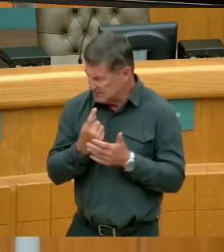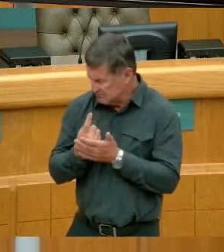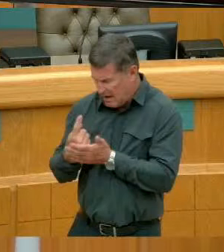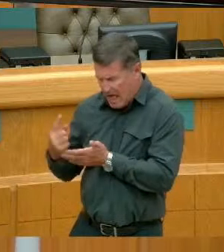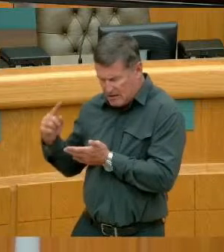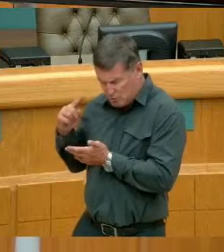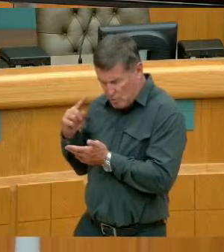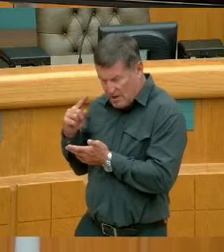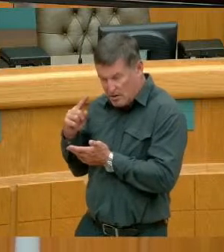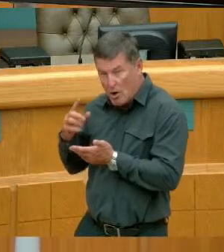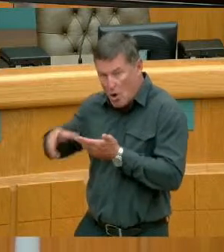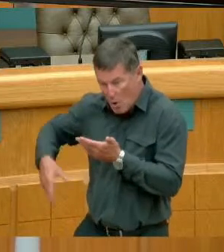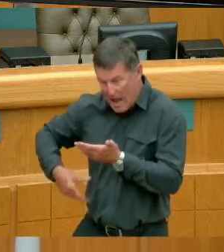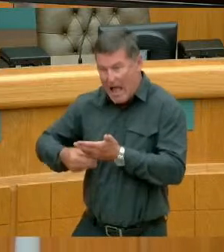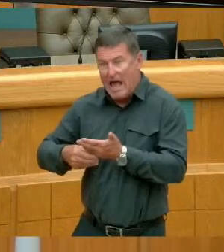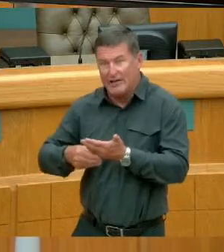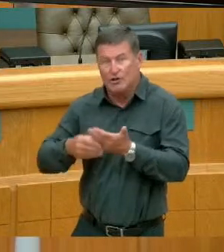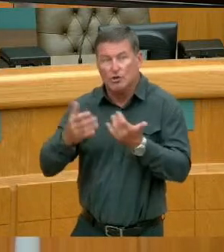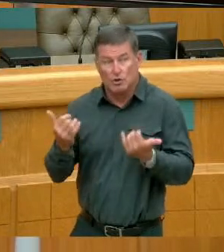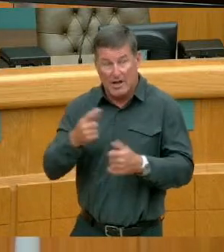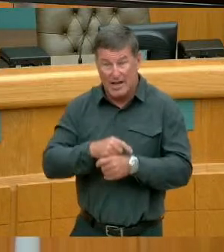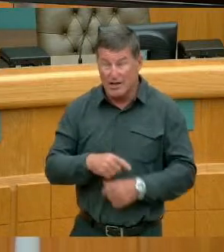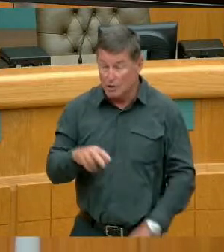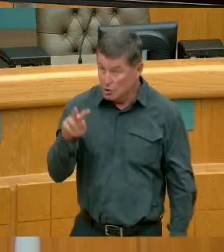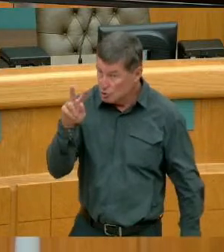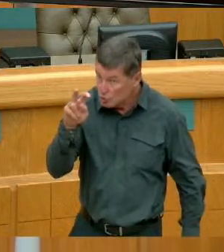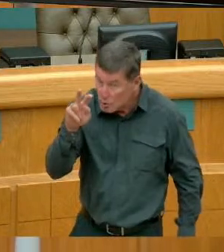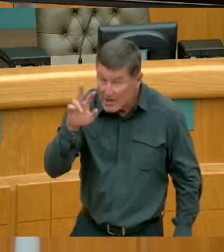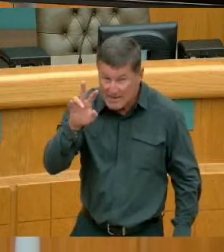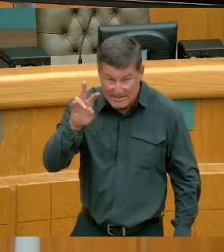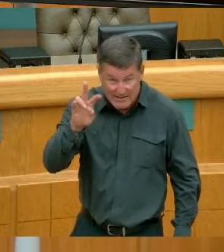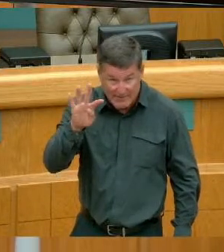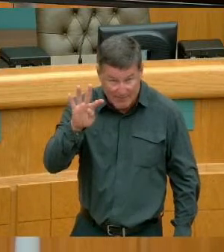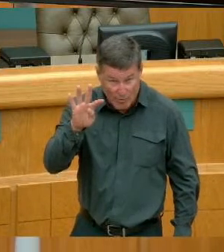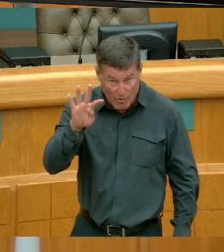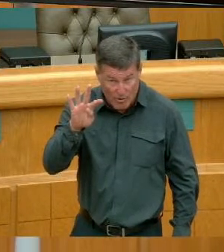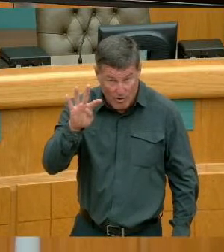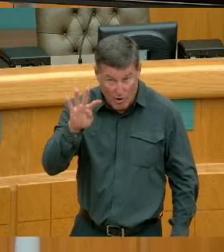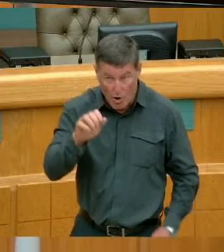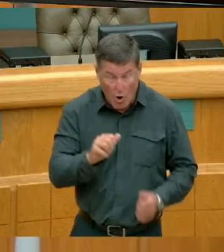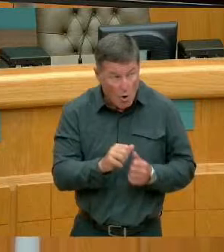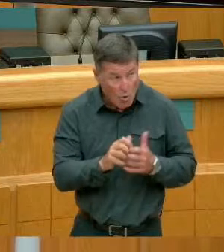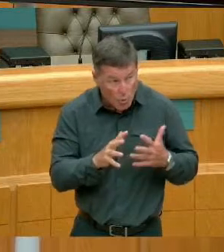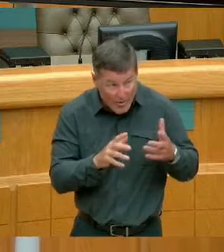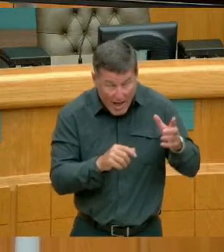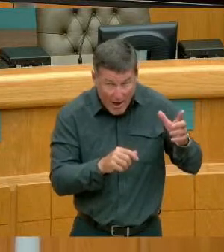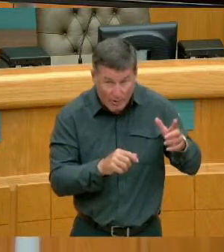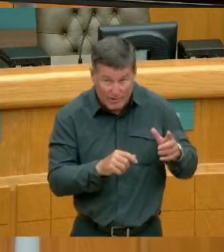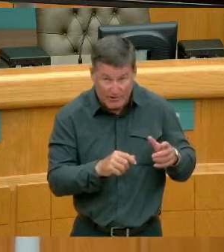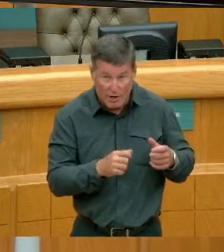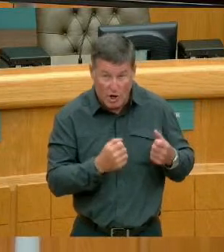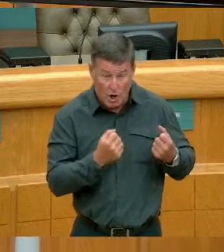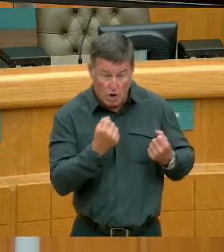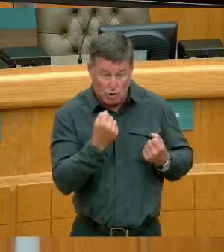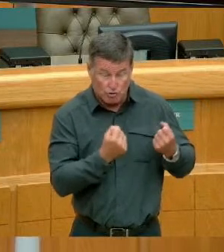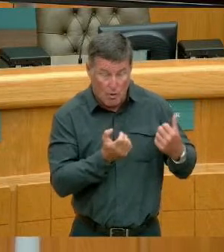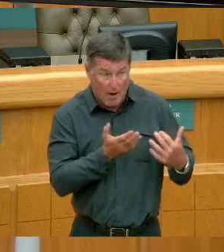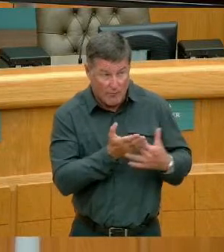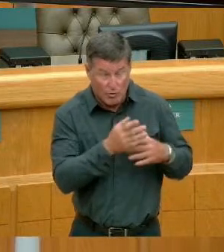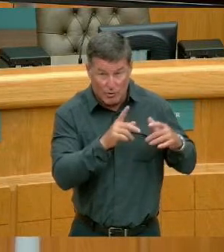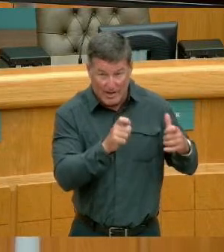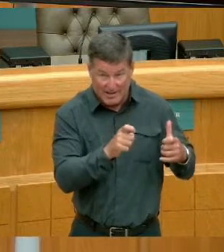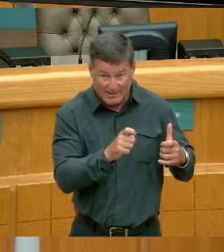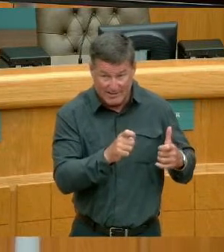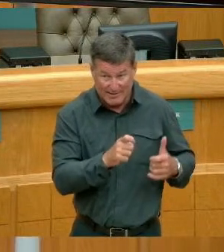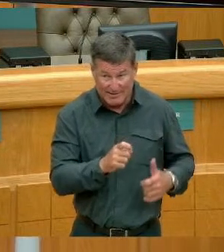ago. So the point is 274 without a huge test drive. We know there's a lot of people out there, over 1,000, close